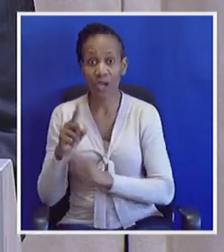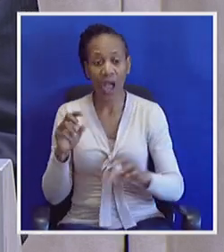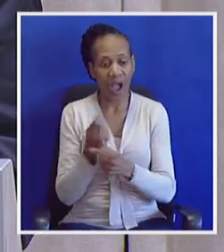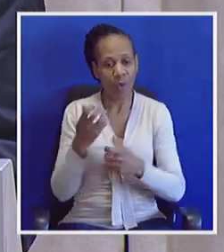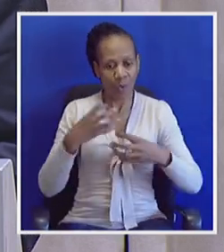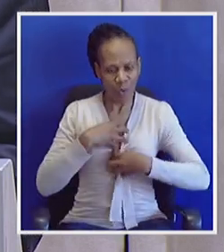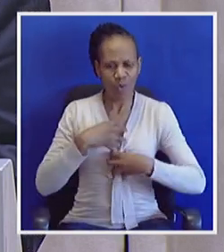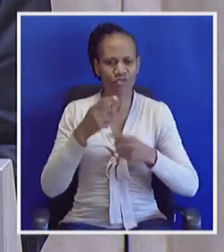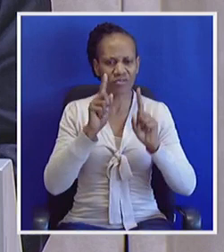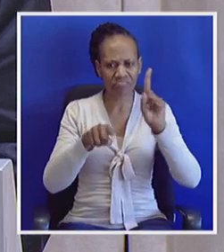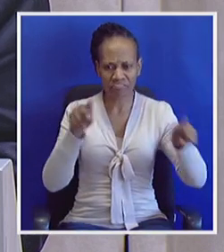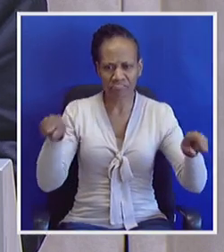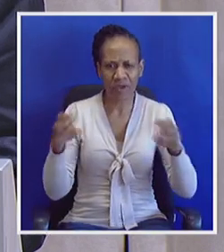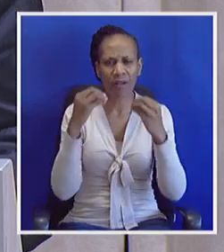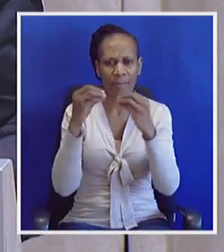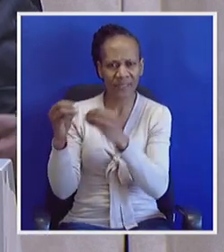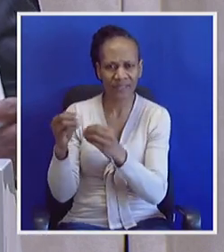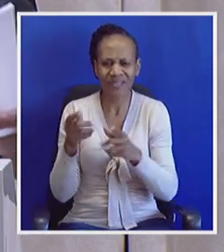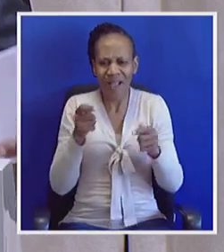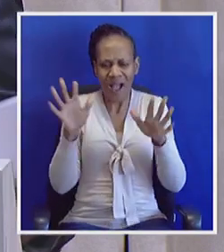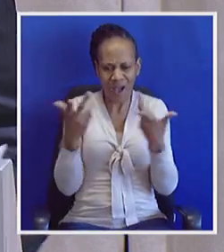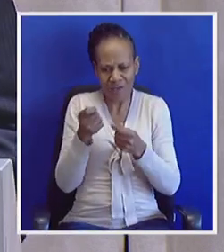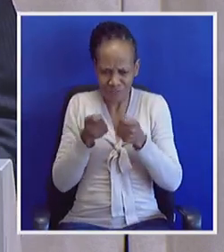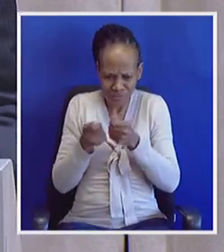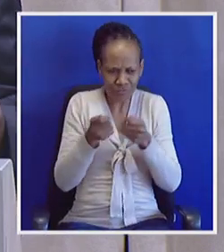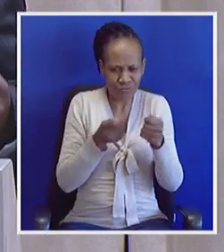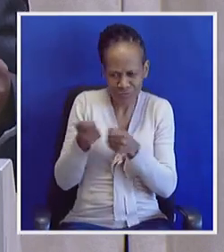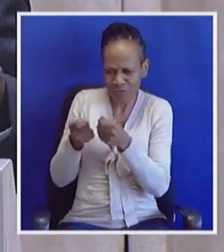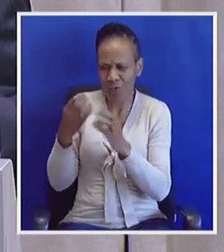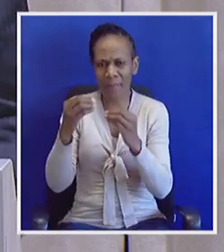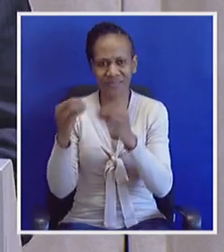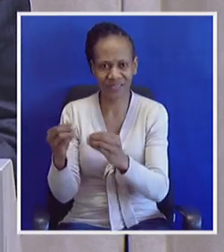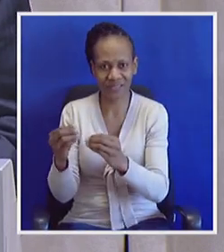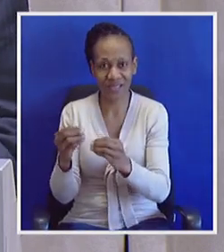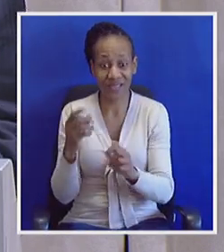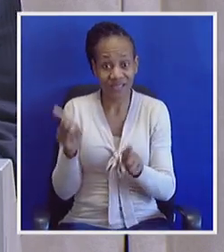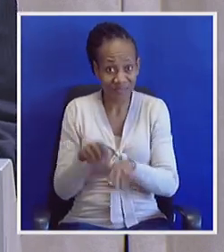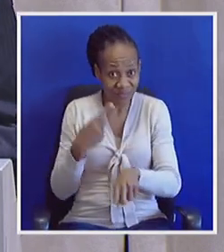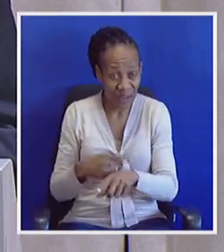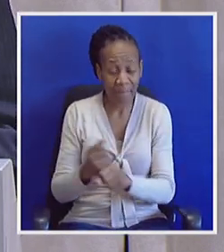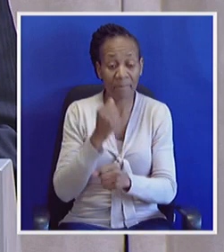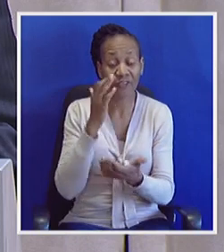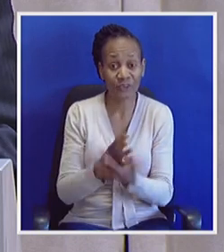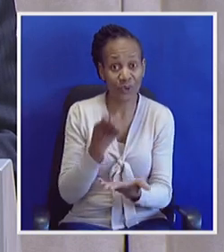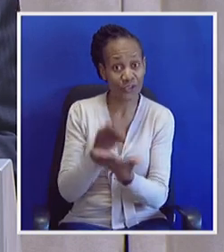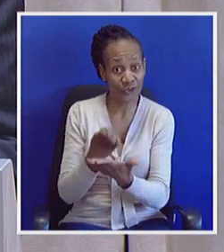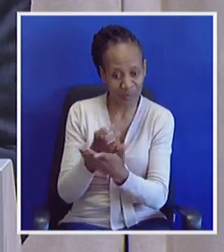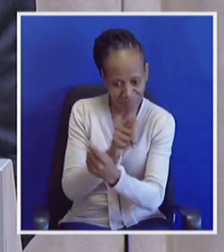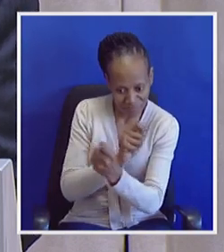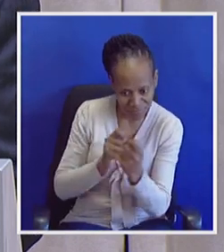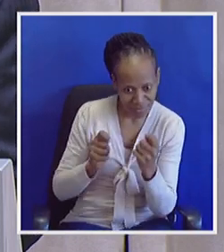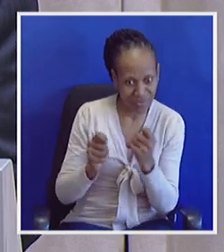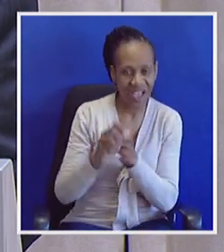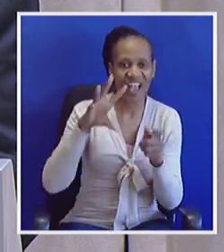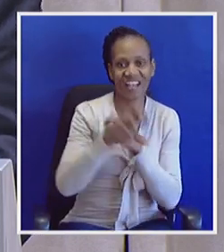ownership, the patterns of control, and make sure that radical economic transformation becomes the order